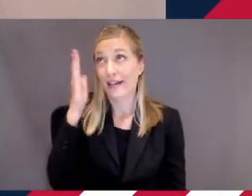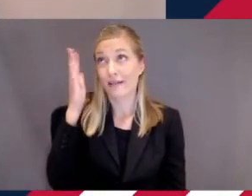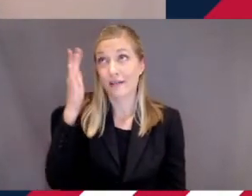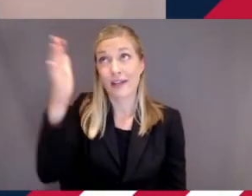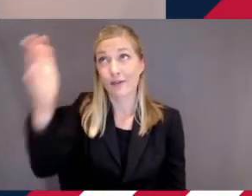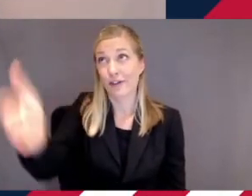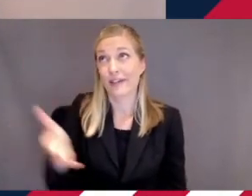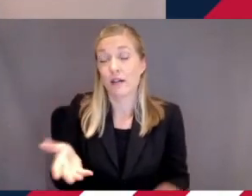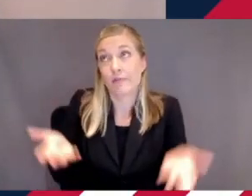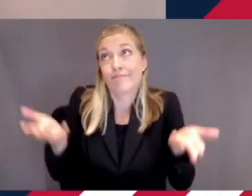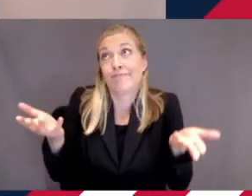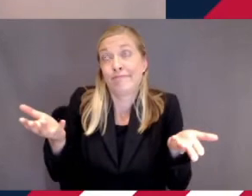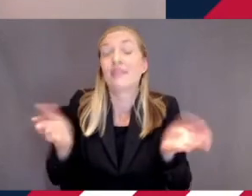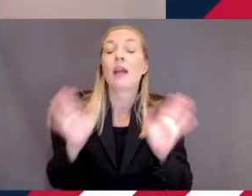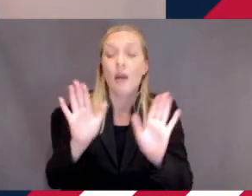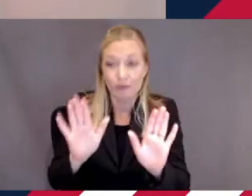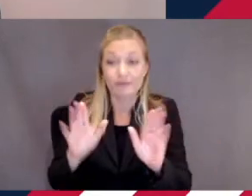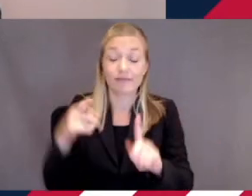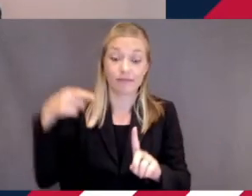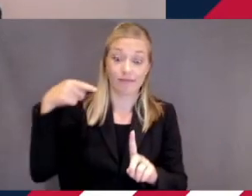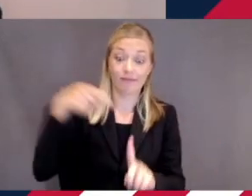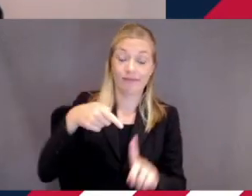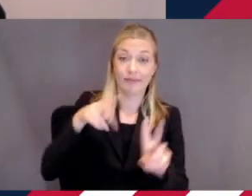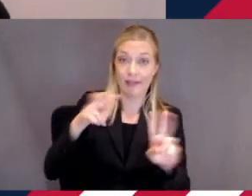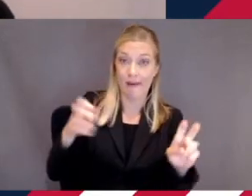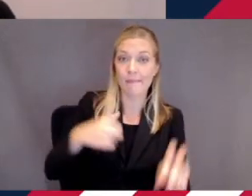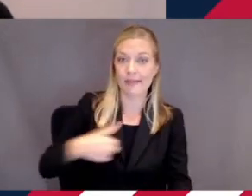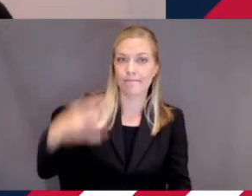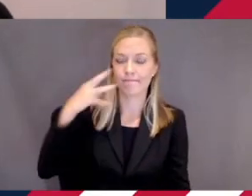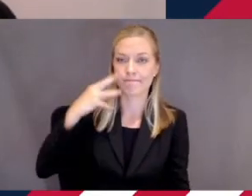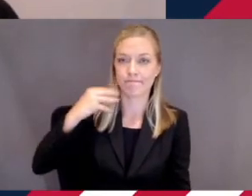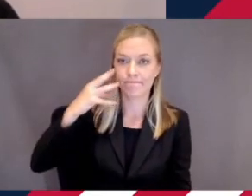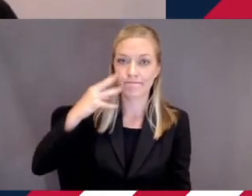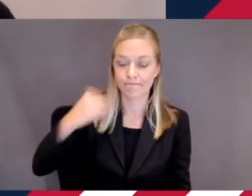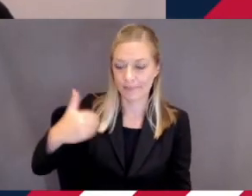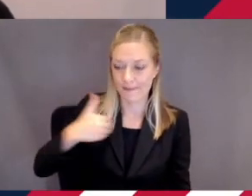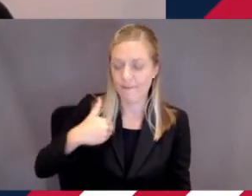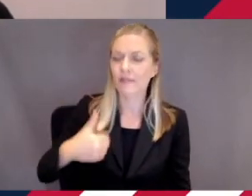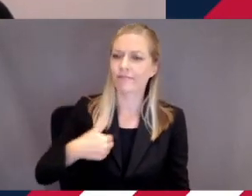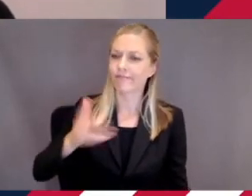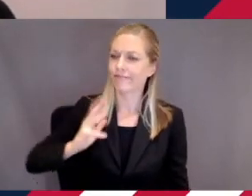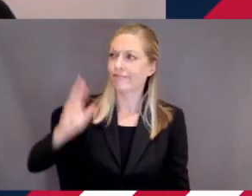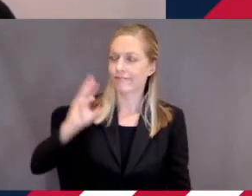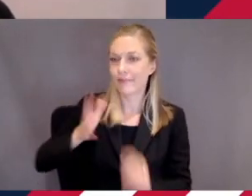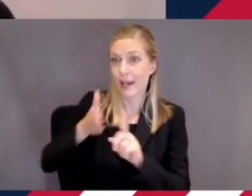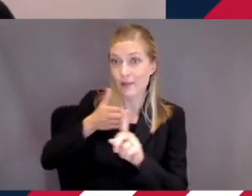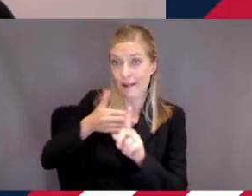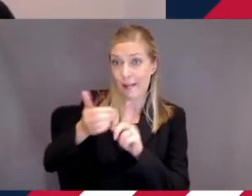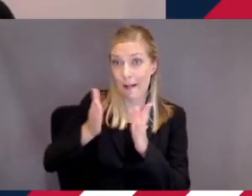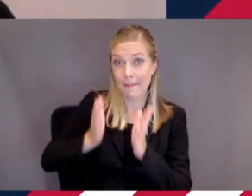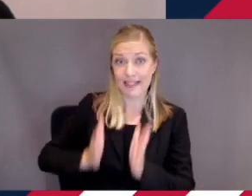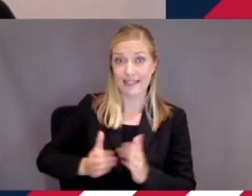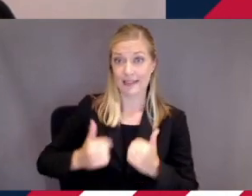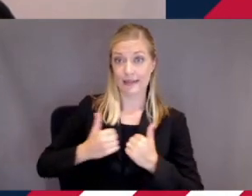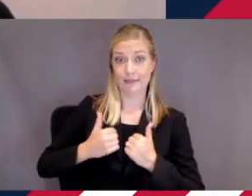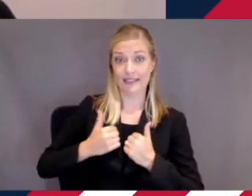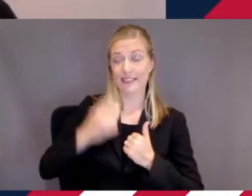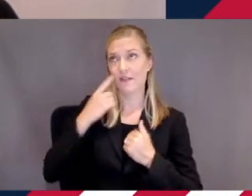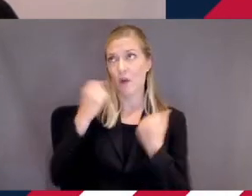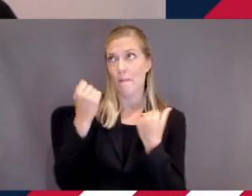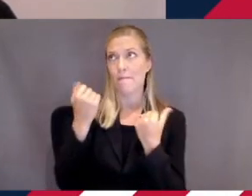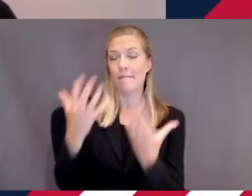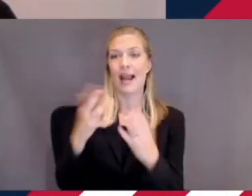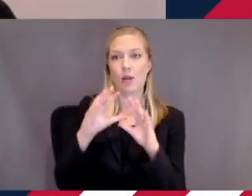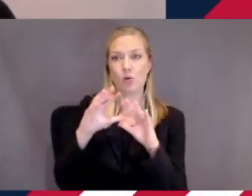some experience in that I've been a lobbyist for many, many do-gooder groups over my career,